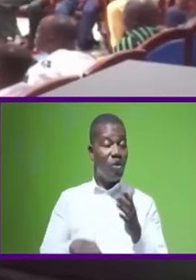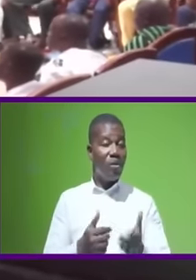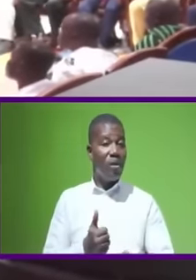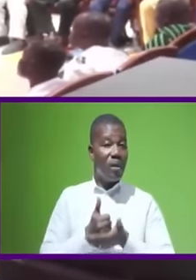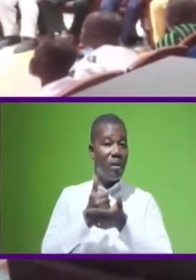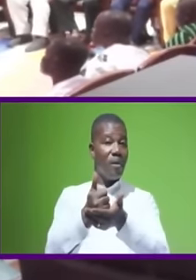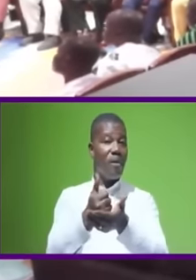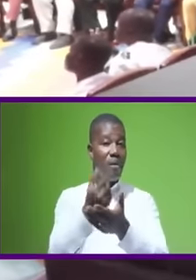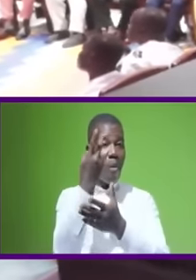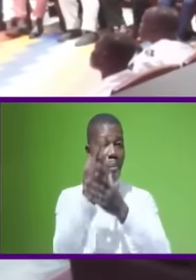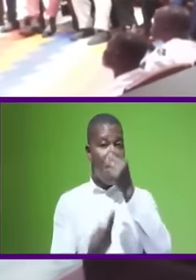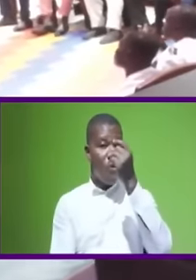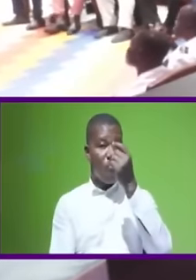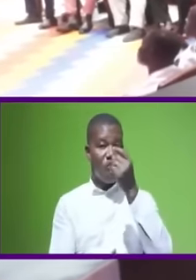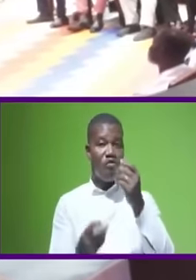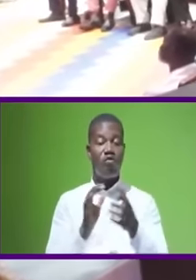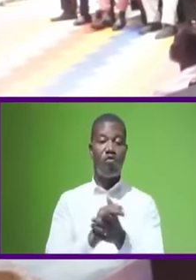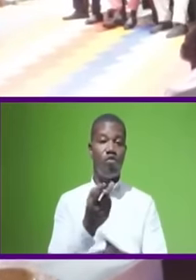very